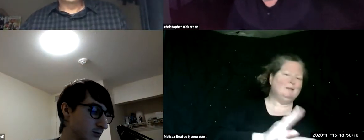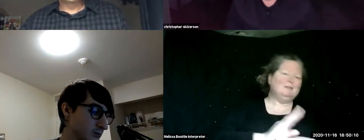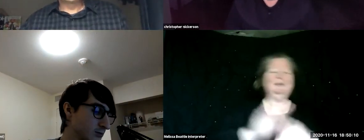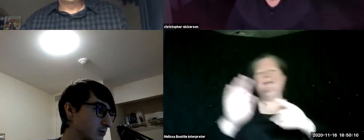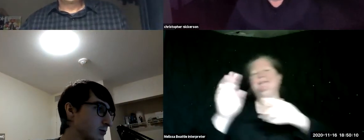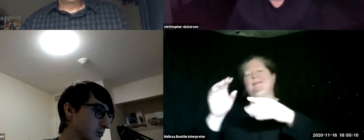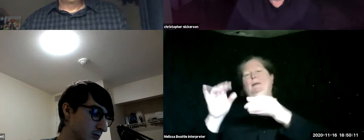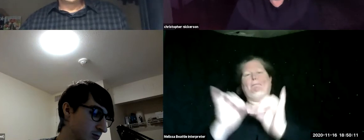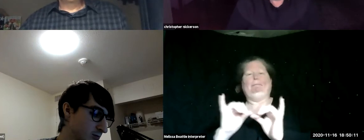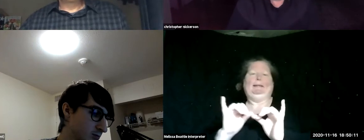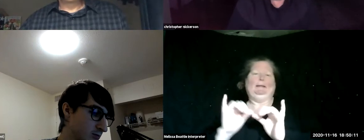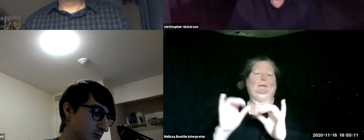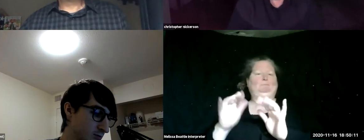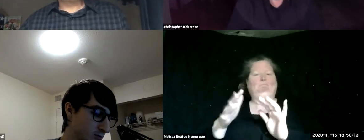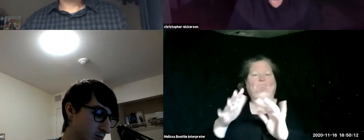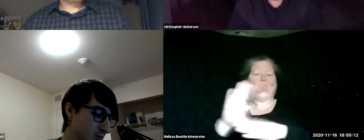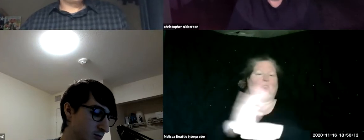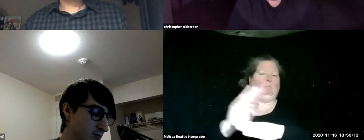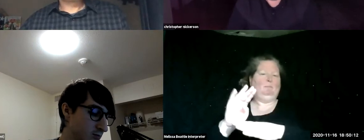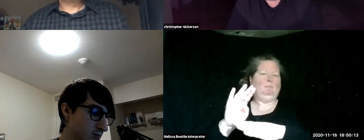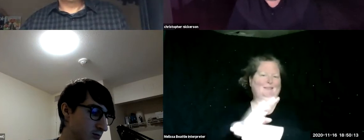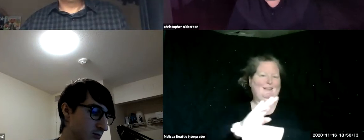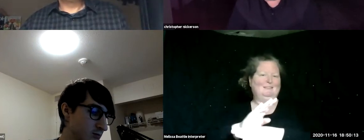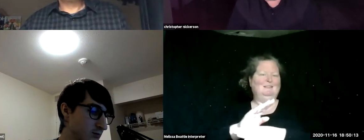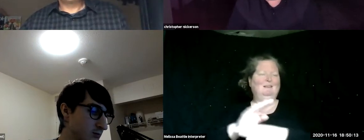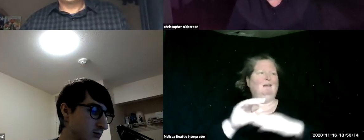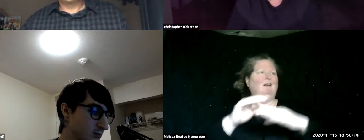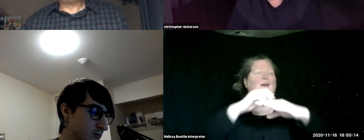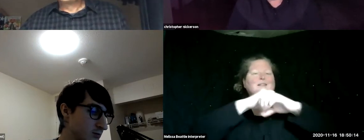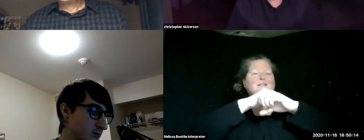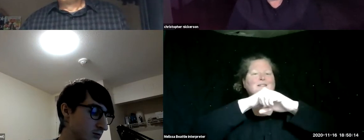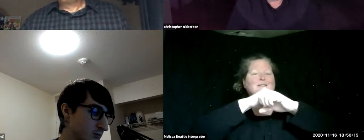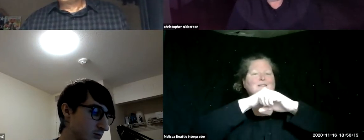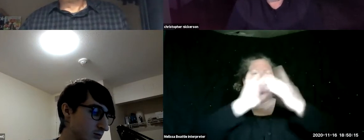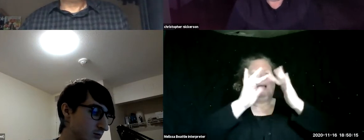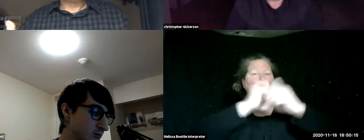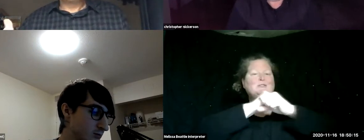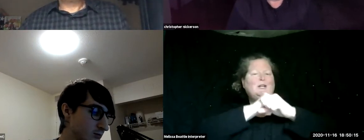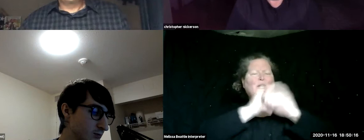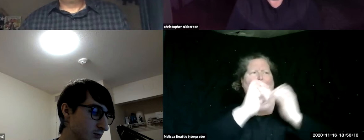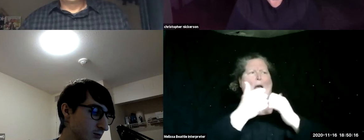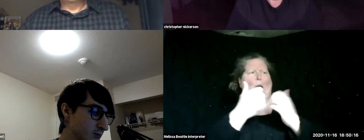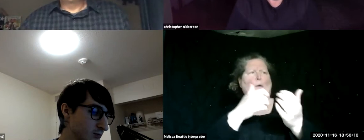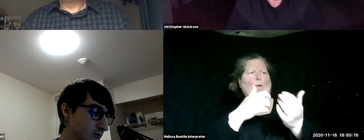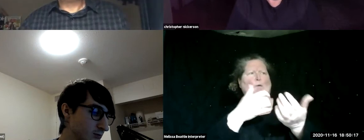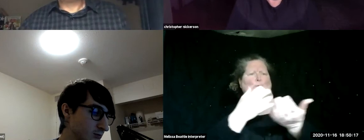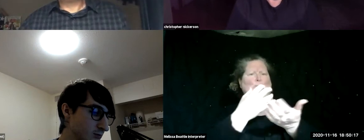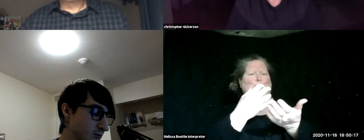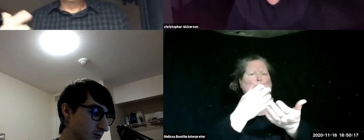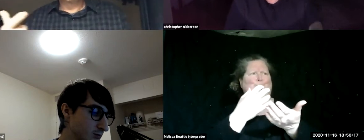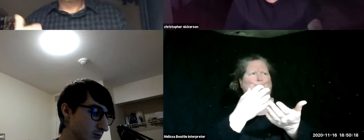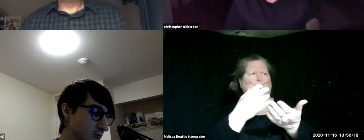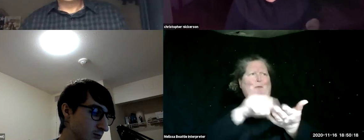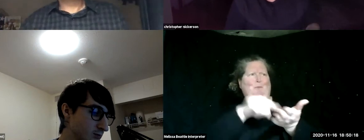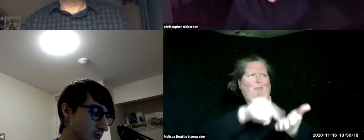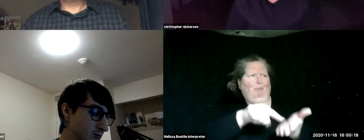do we afford it? What's the most effective path for even our students as maybe volunteers. And we talked